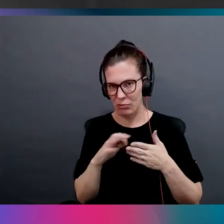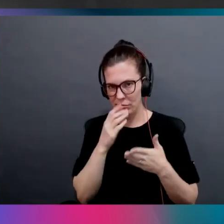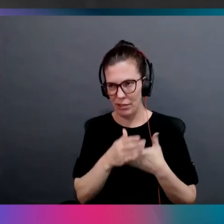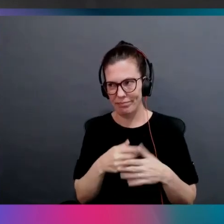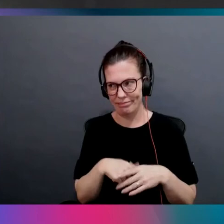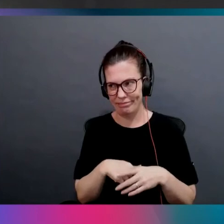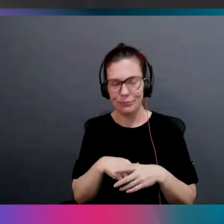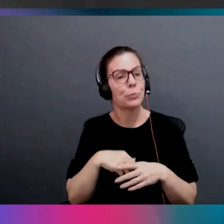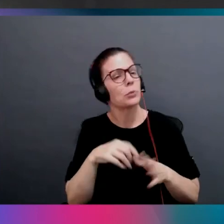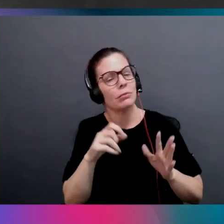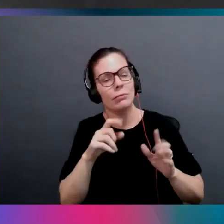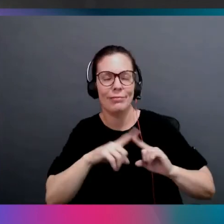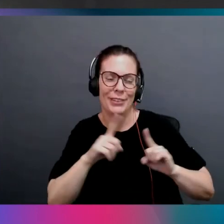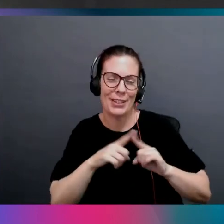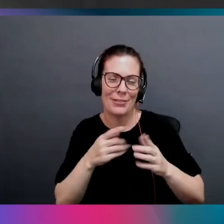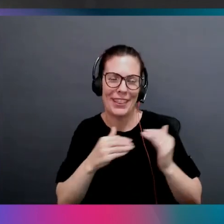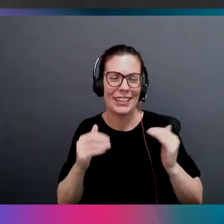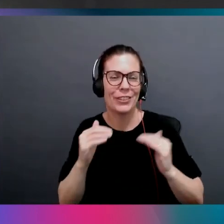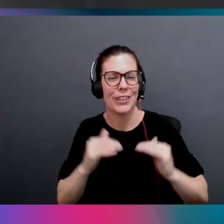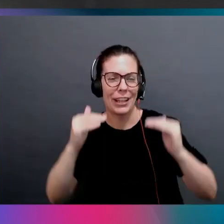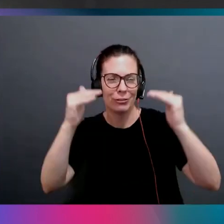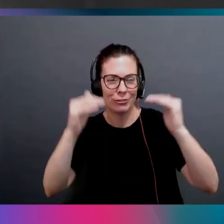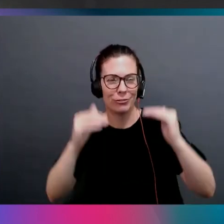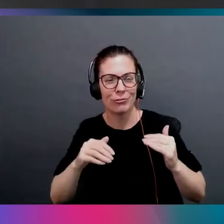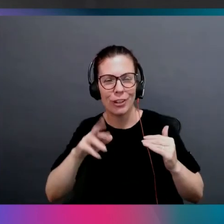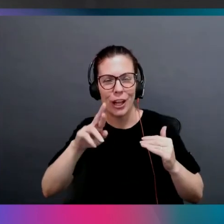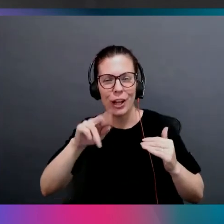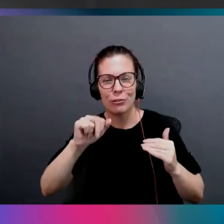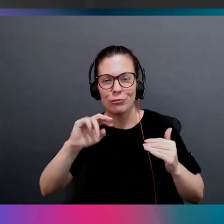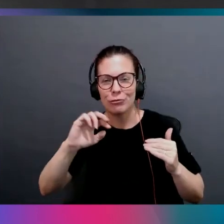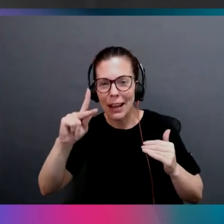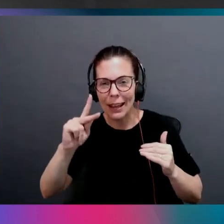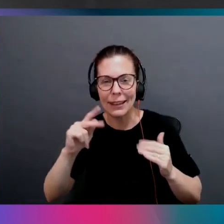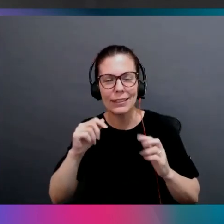have different things like the rankings that we talked about and stuff like that to kind of look at.